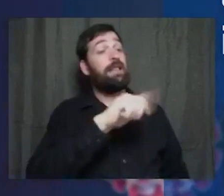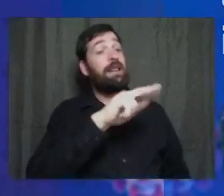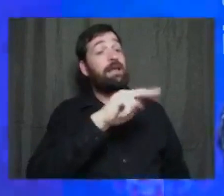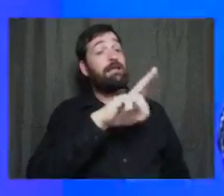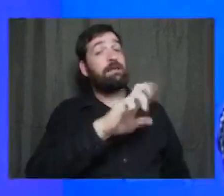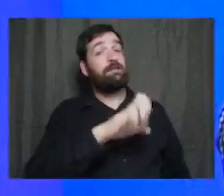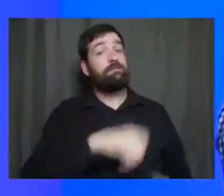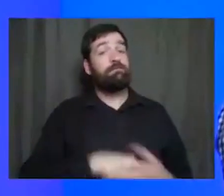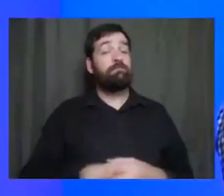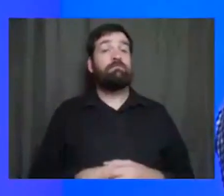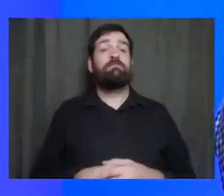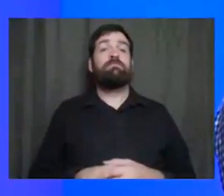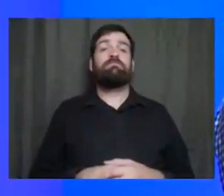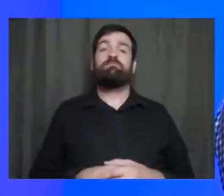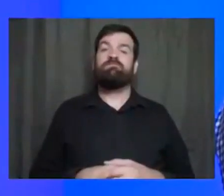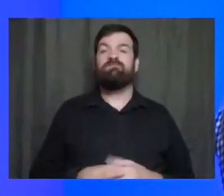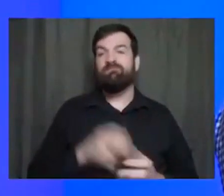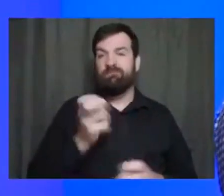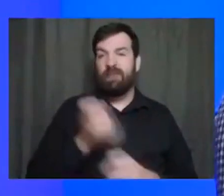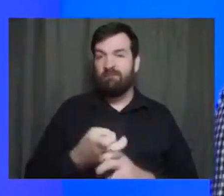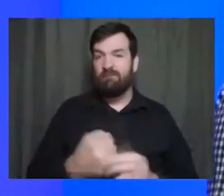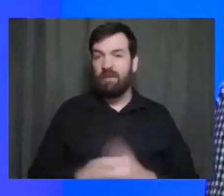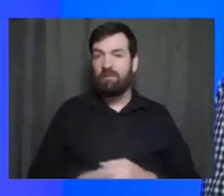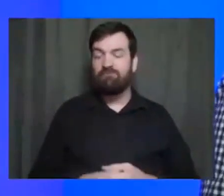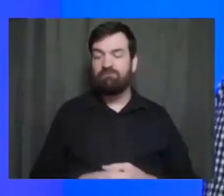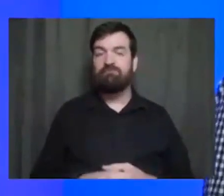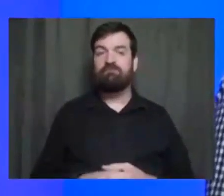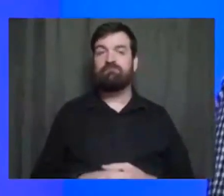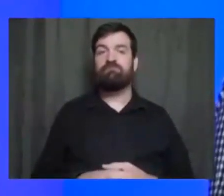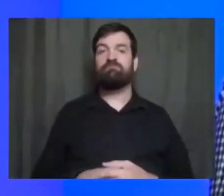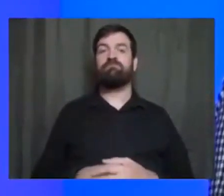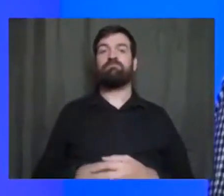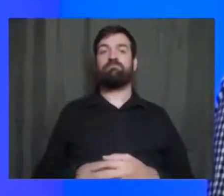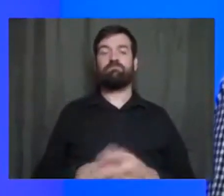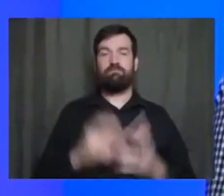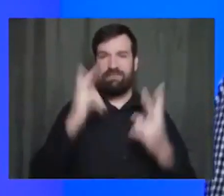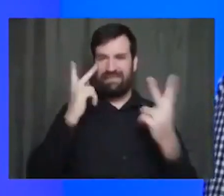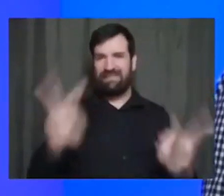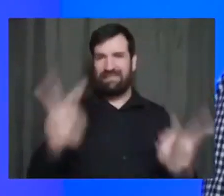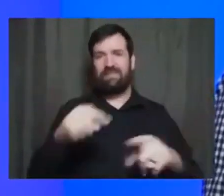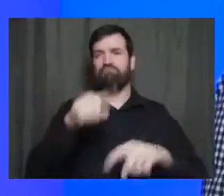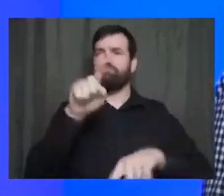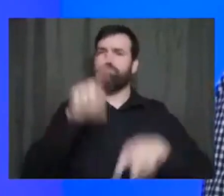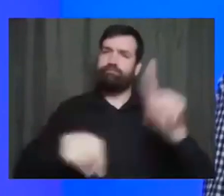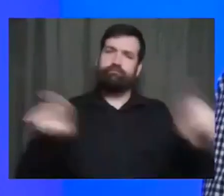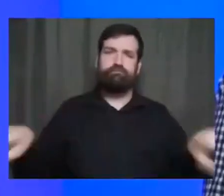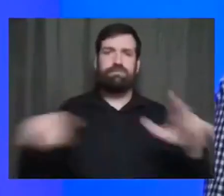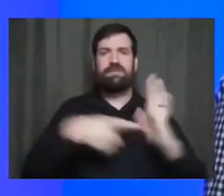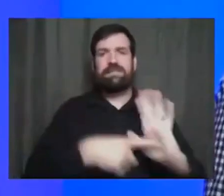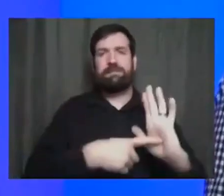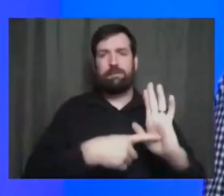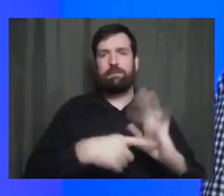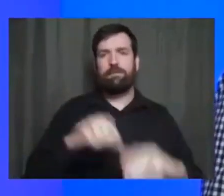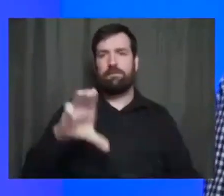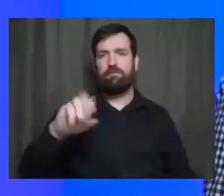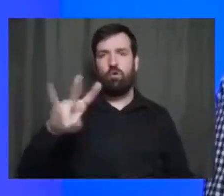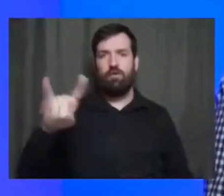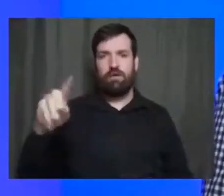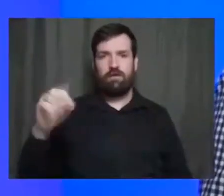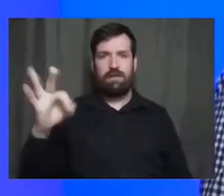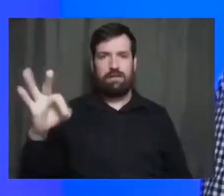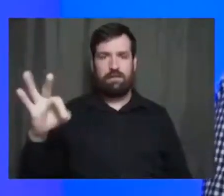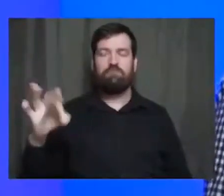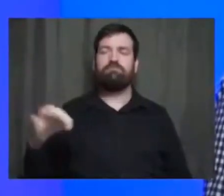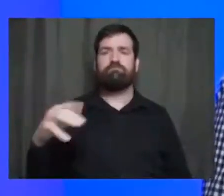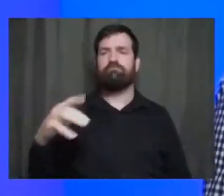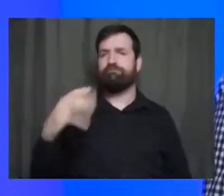Sometimes it's difficult because we've seen varied symptoms with COVID-19. I think we are all aware of what a cold looks like